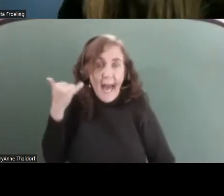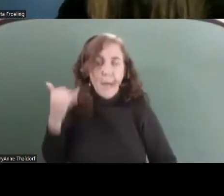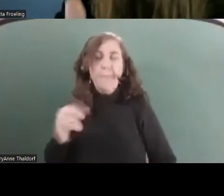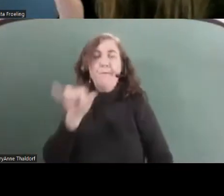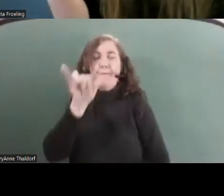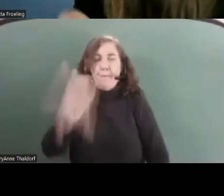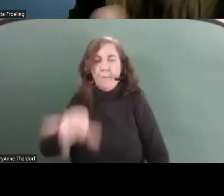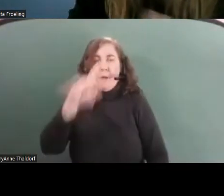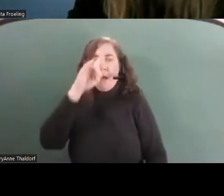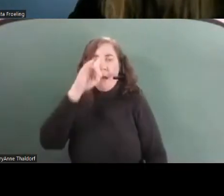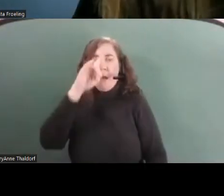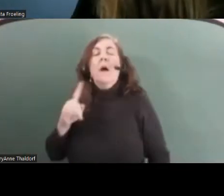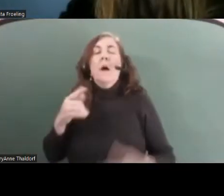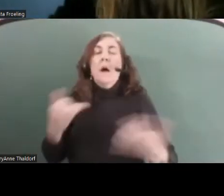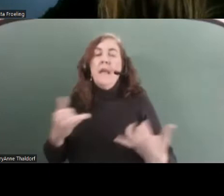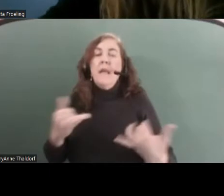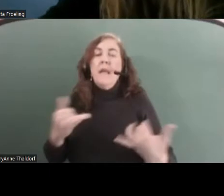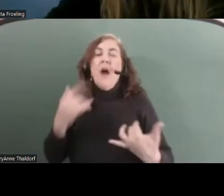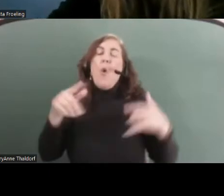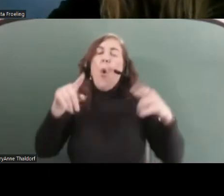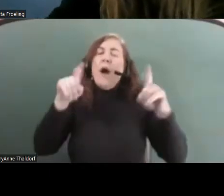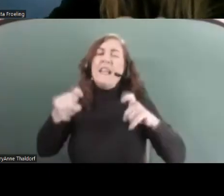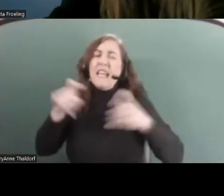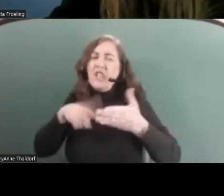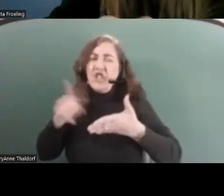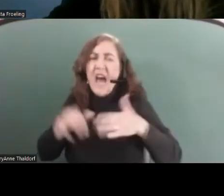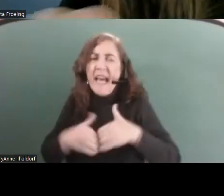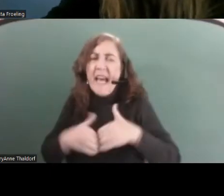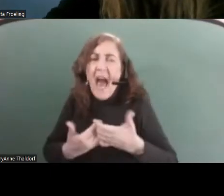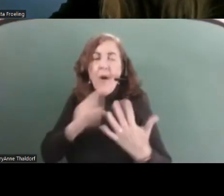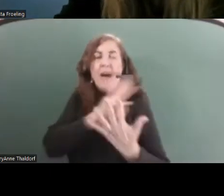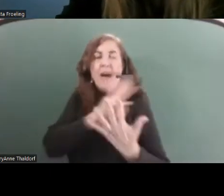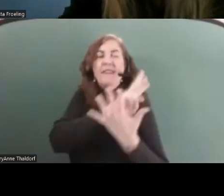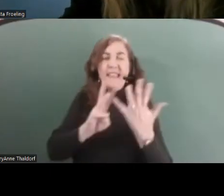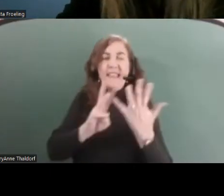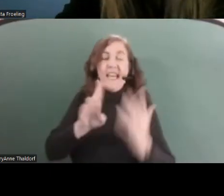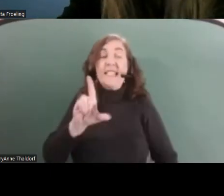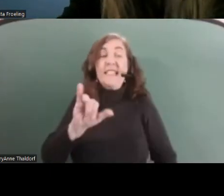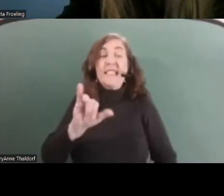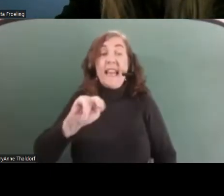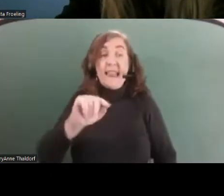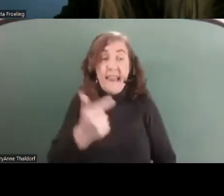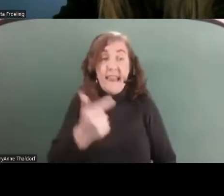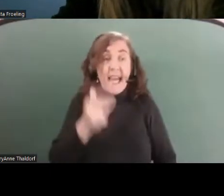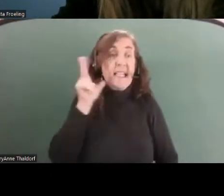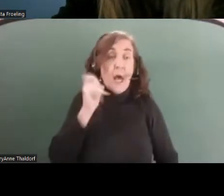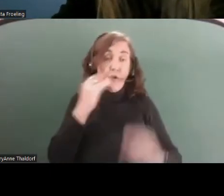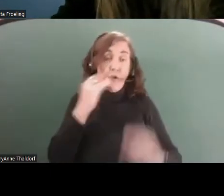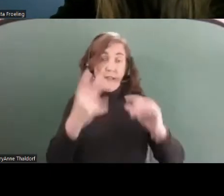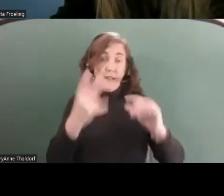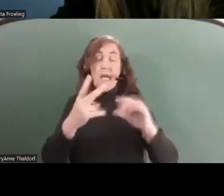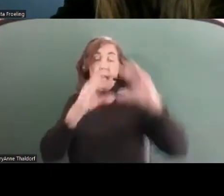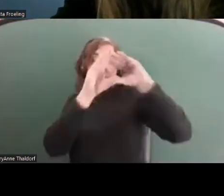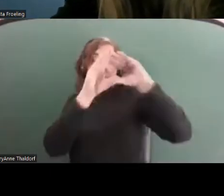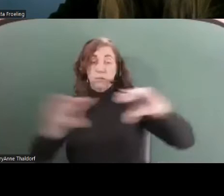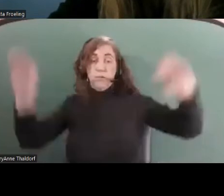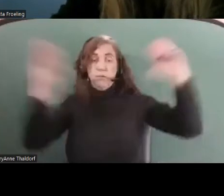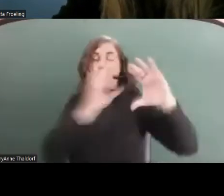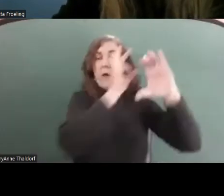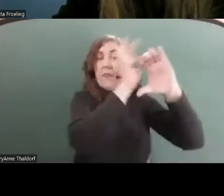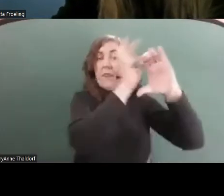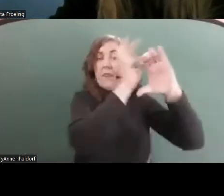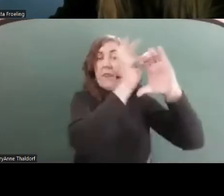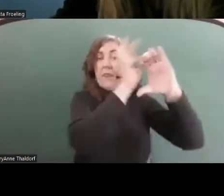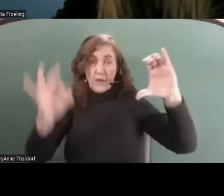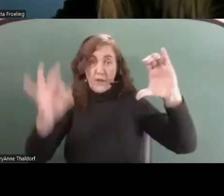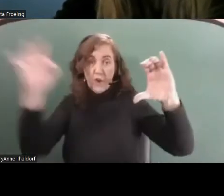One of the ways to do a listening check is the Ling 6 sounds. So see where the circles, there are 6 sounds, and you